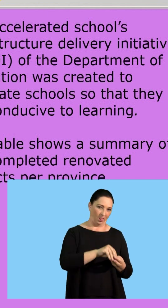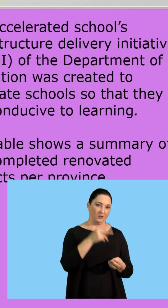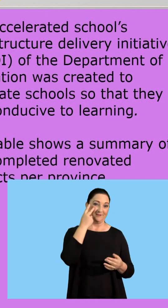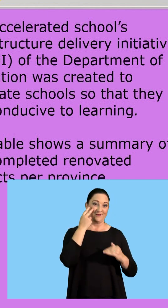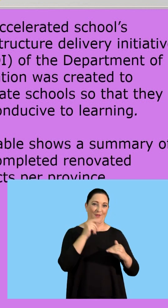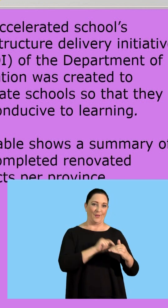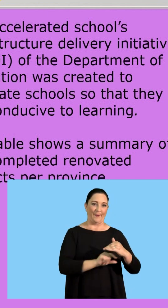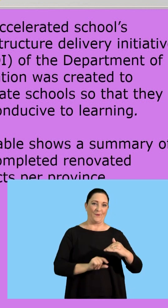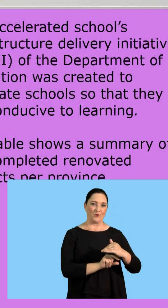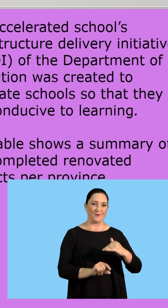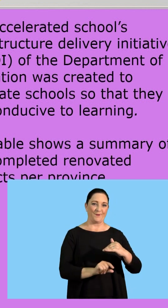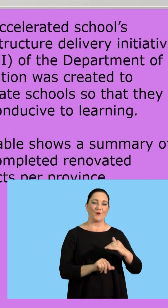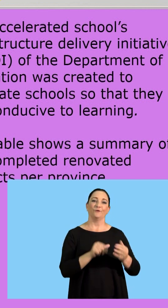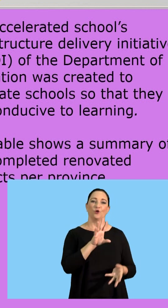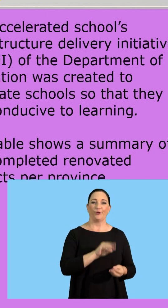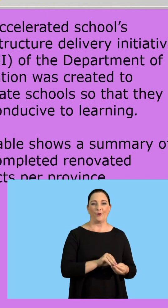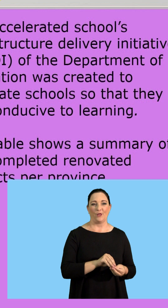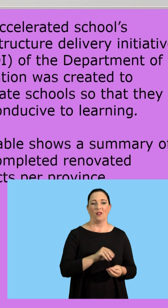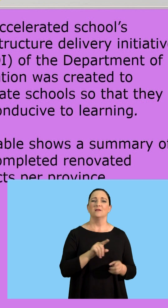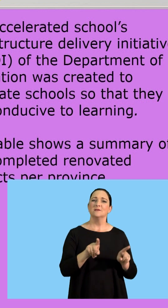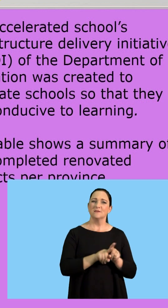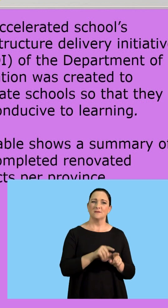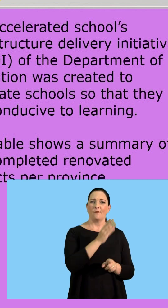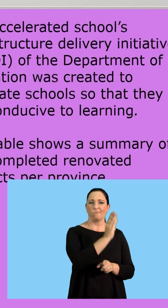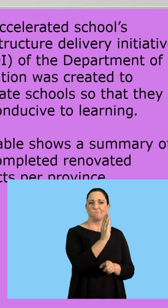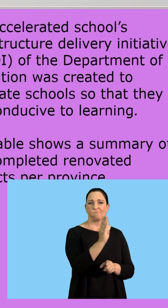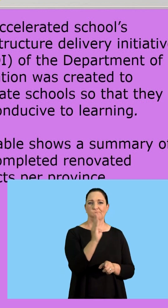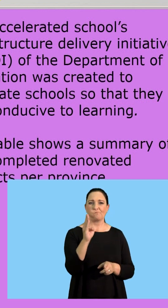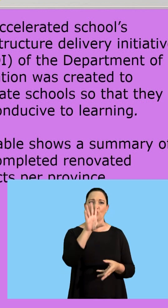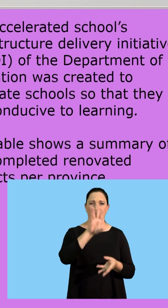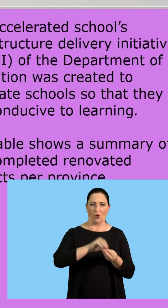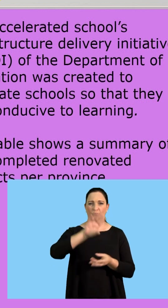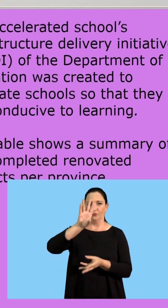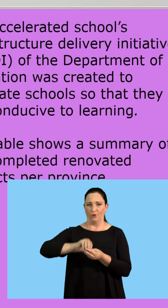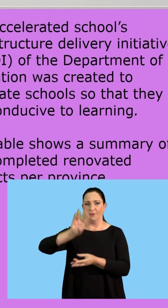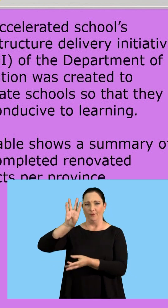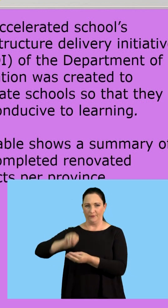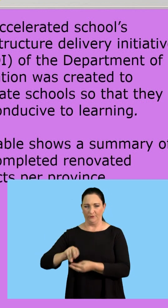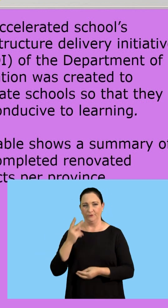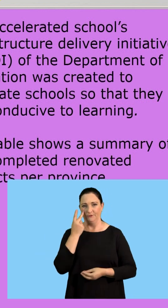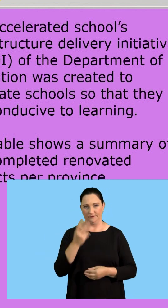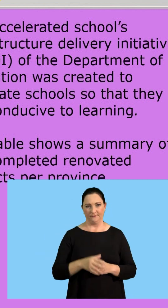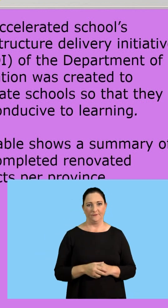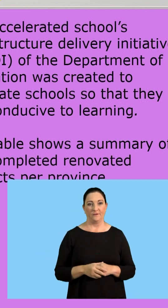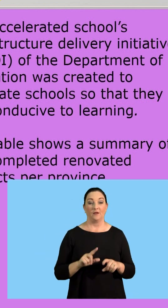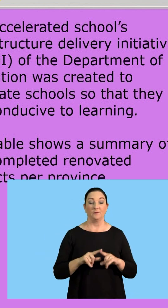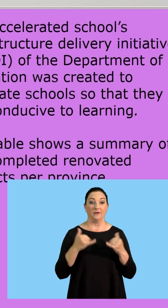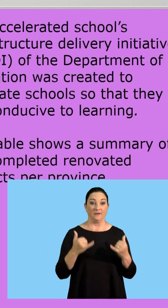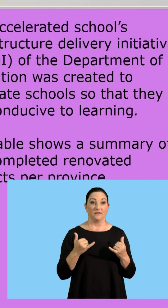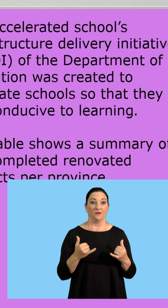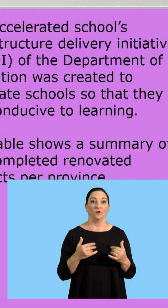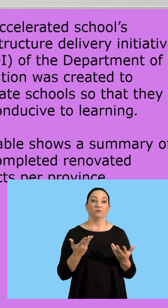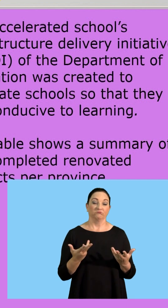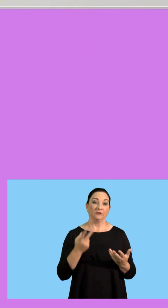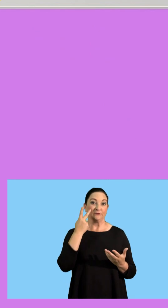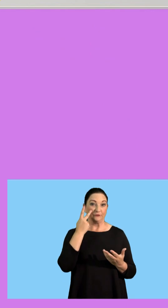you'll get the total at the bottom. Same applies to each of this, now, if we add all of these amounts. All